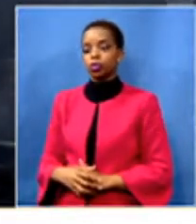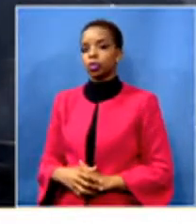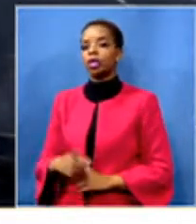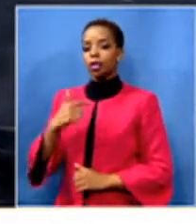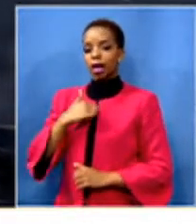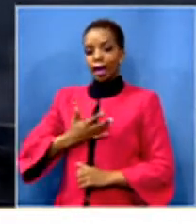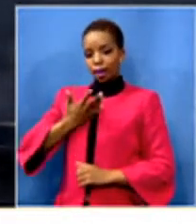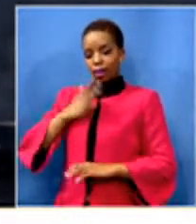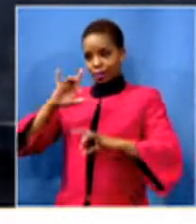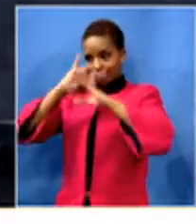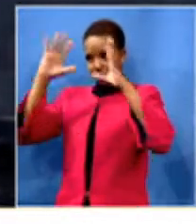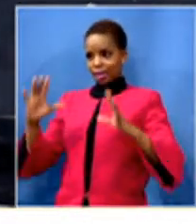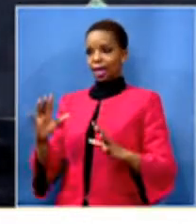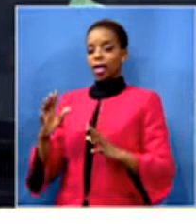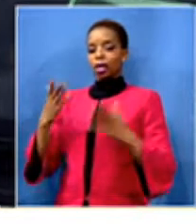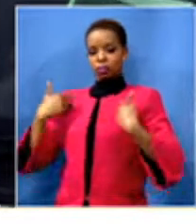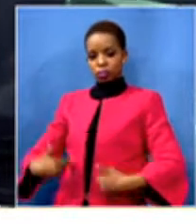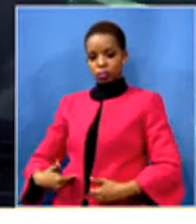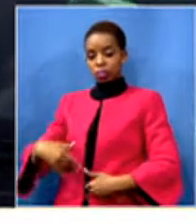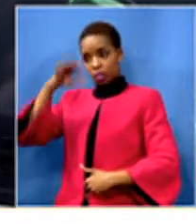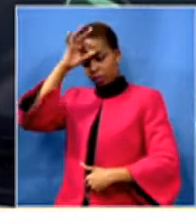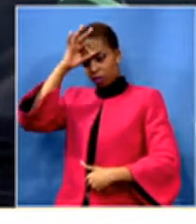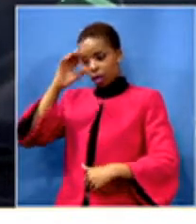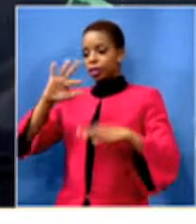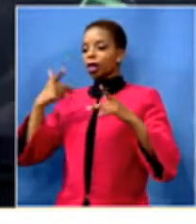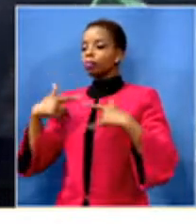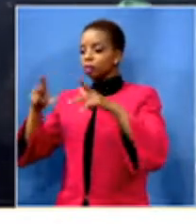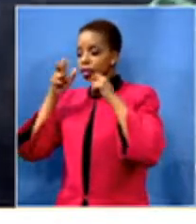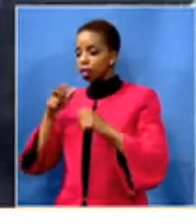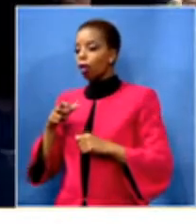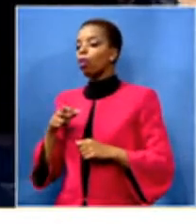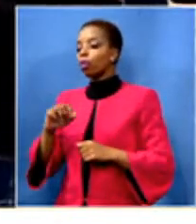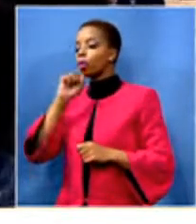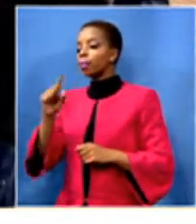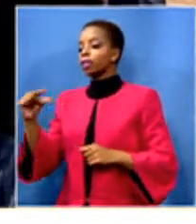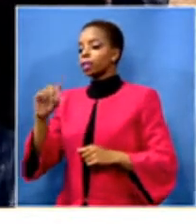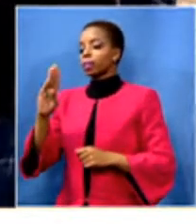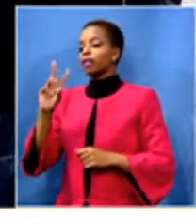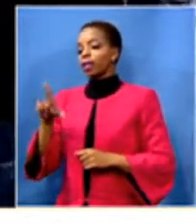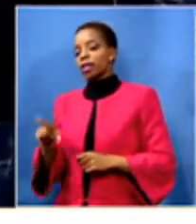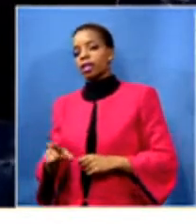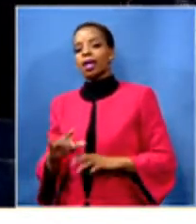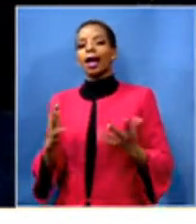what for the police constitutes a gender-based violence case.